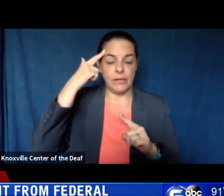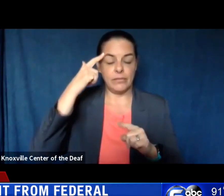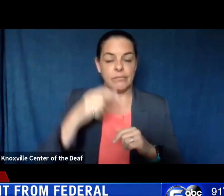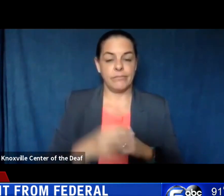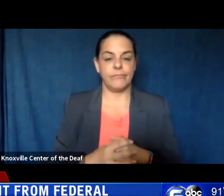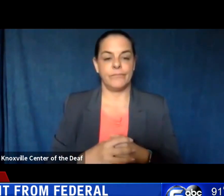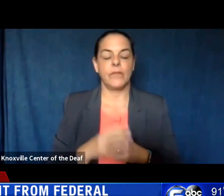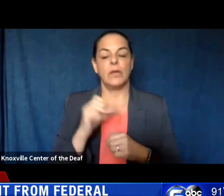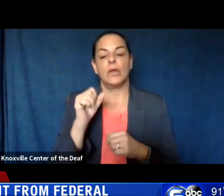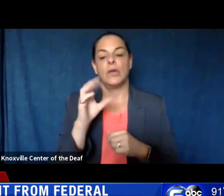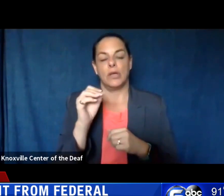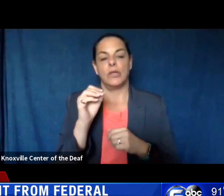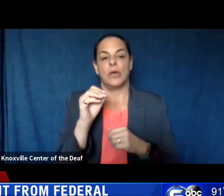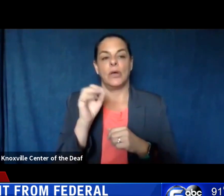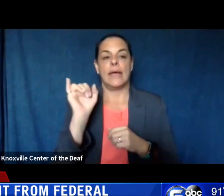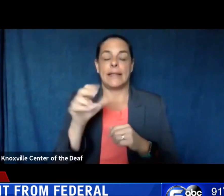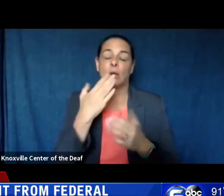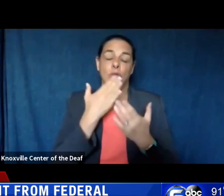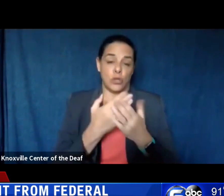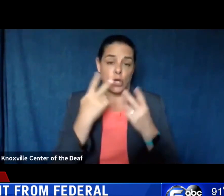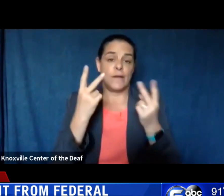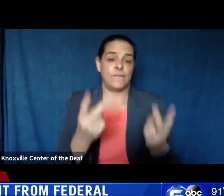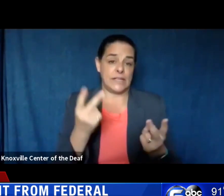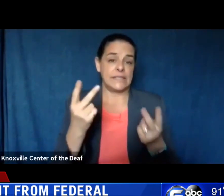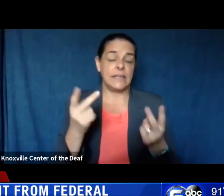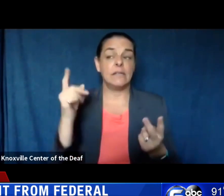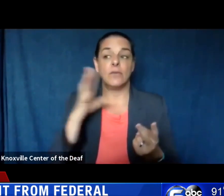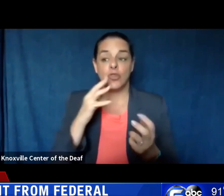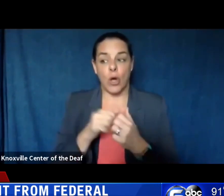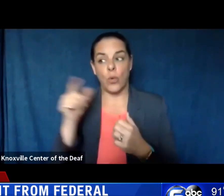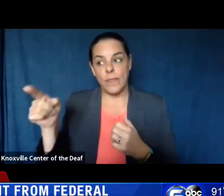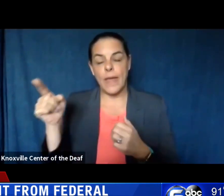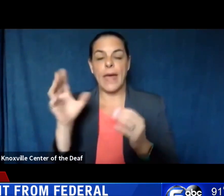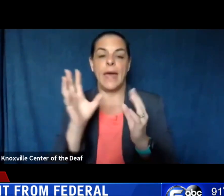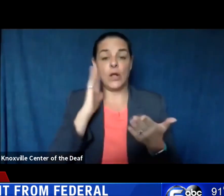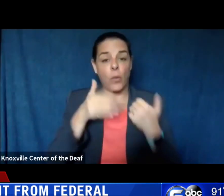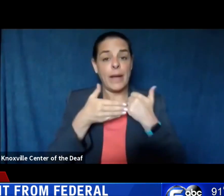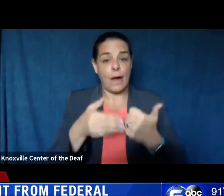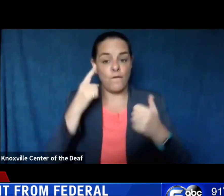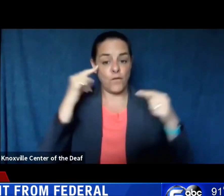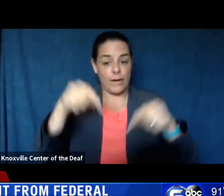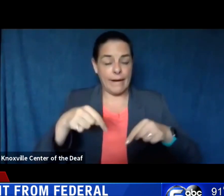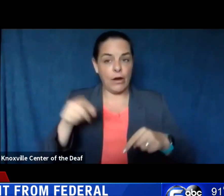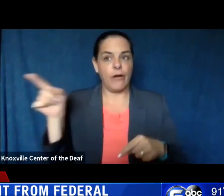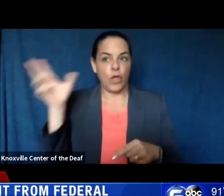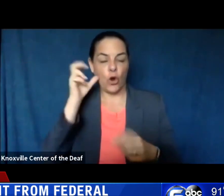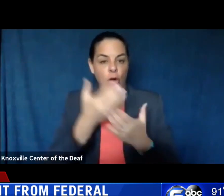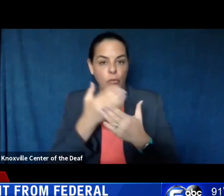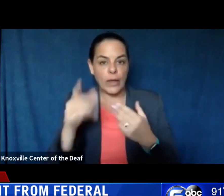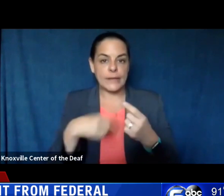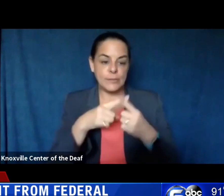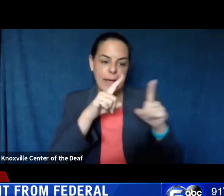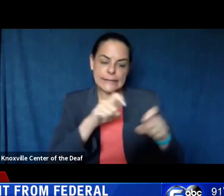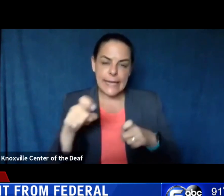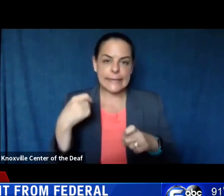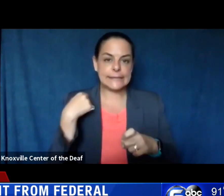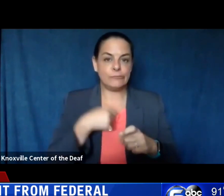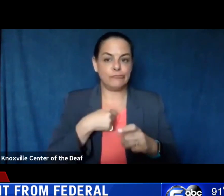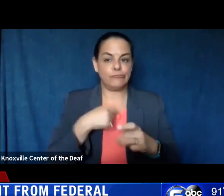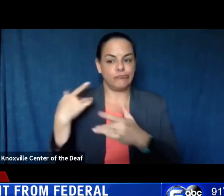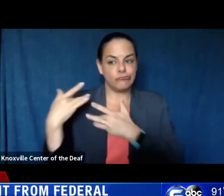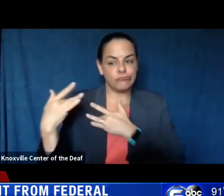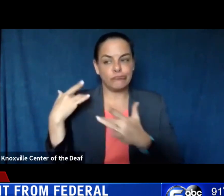can. So, and it was a very good visit. We spoke with them, and they met with some of our partners as well. And they heard things about testing concerns and